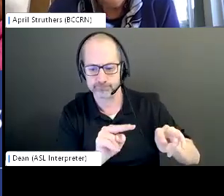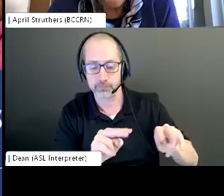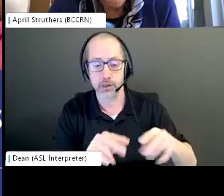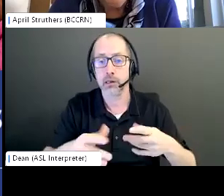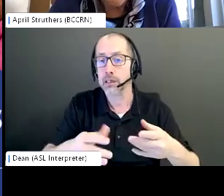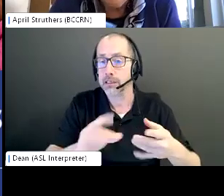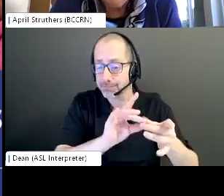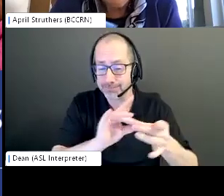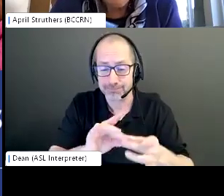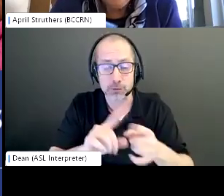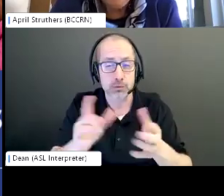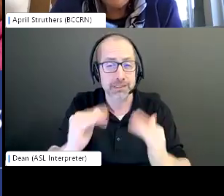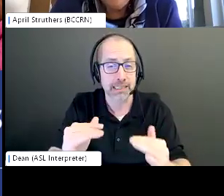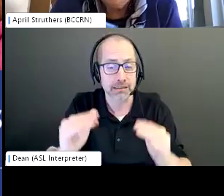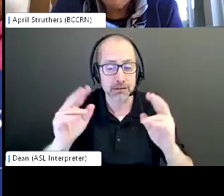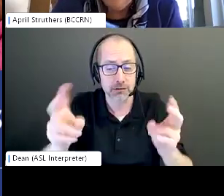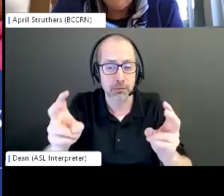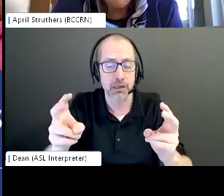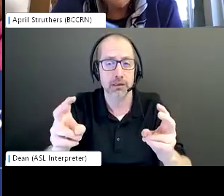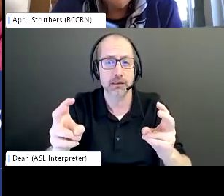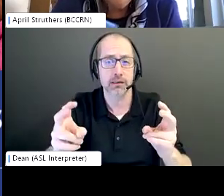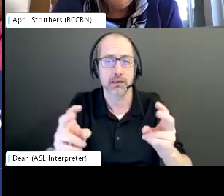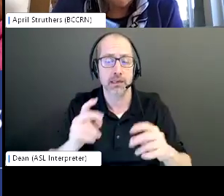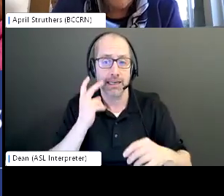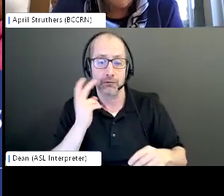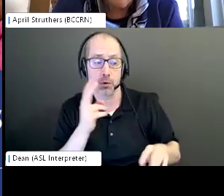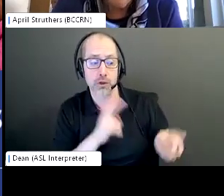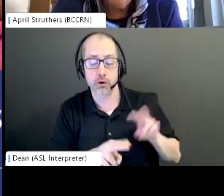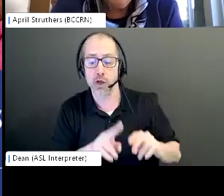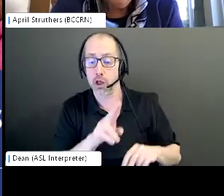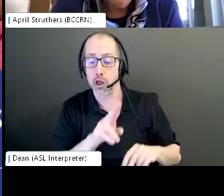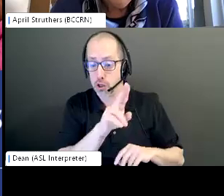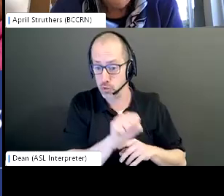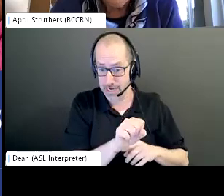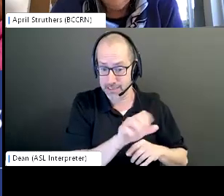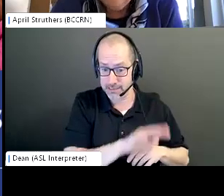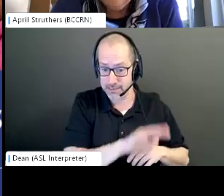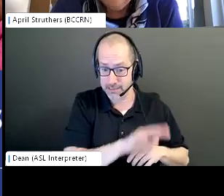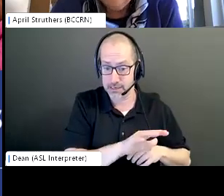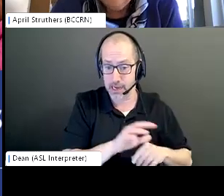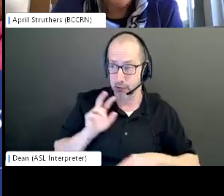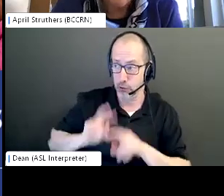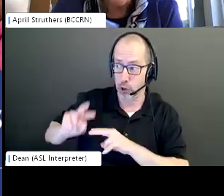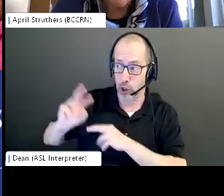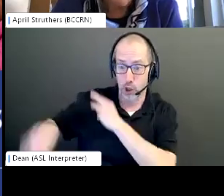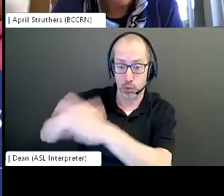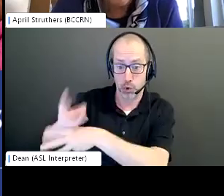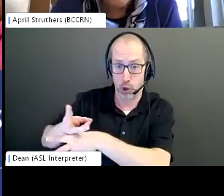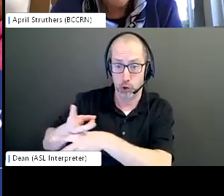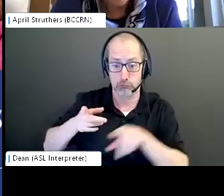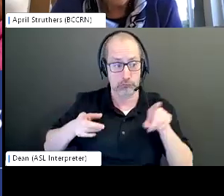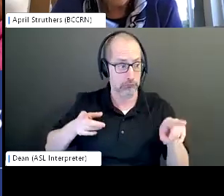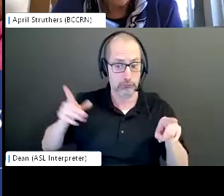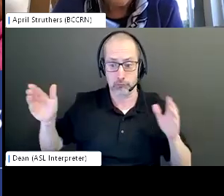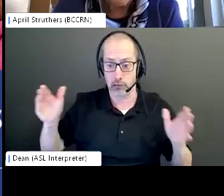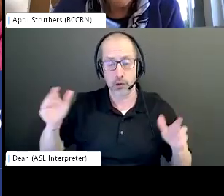is considering the situation in the US and the world. And we can actually think about this in terms of